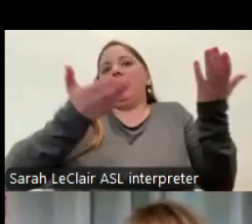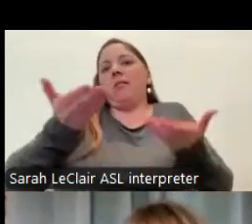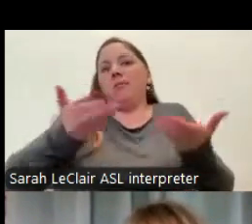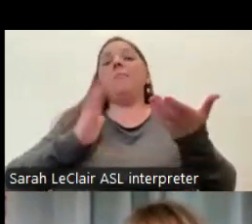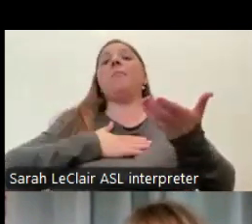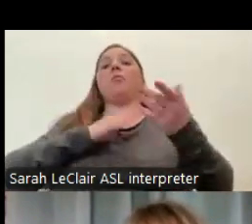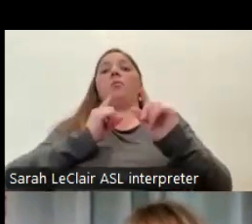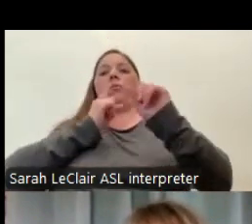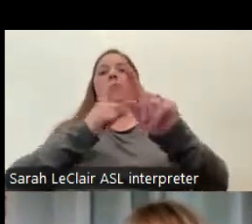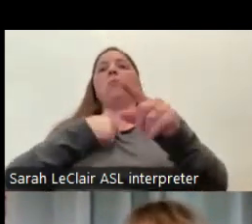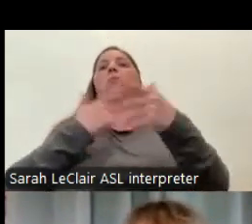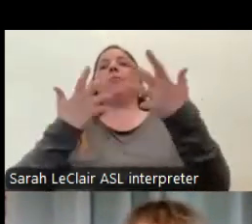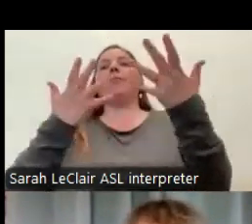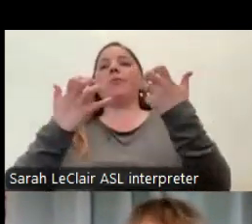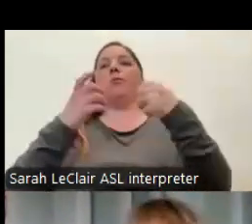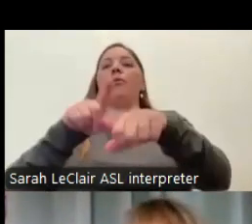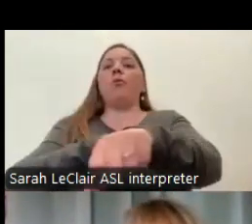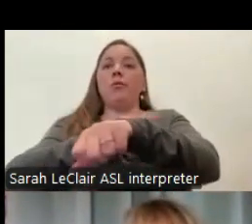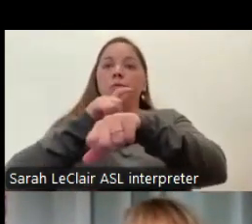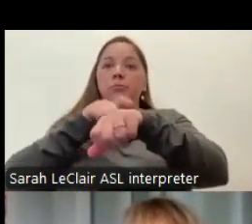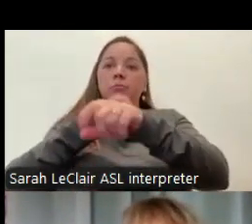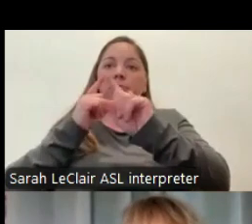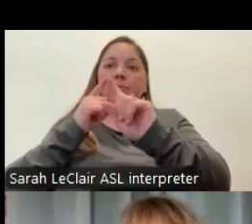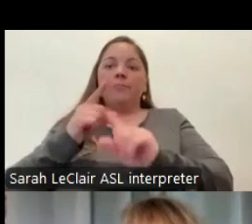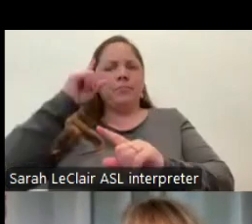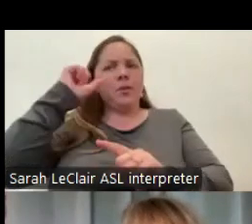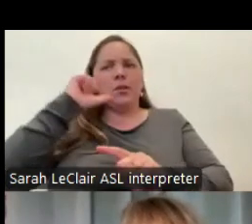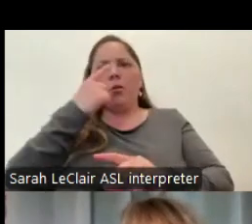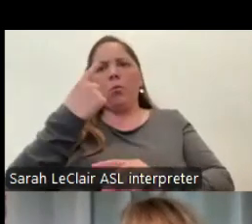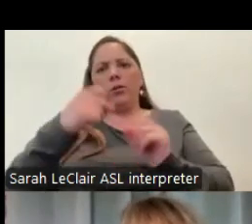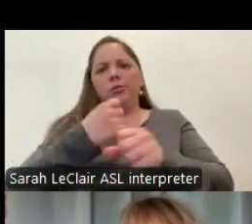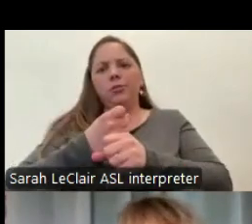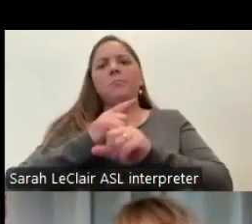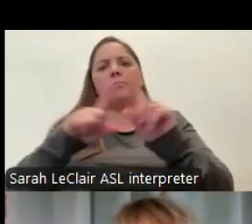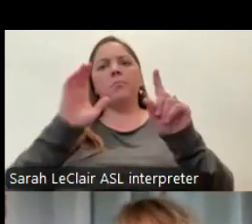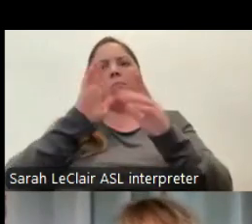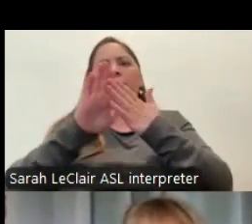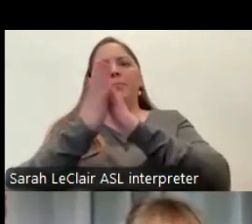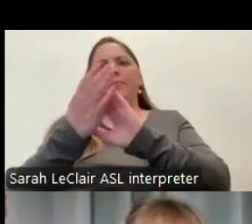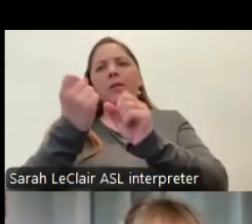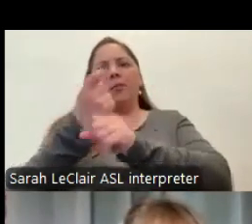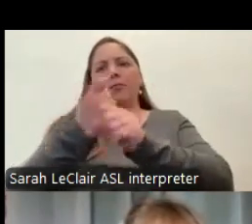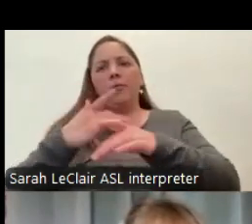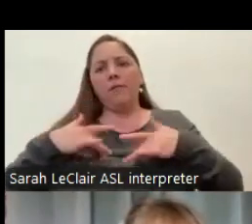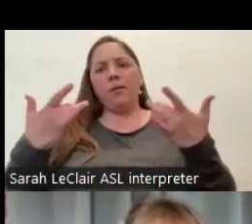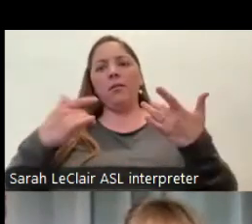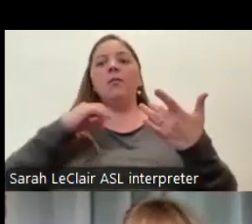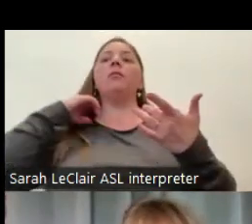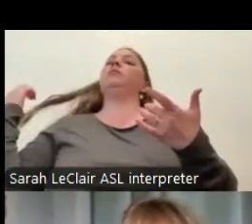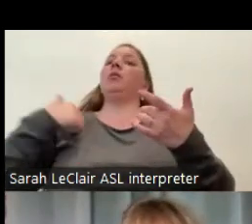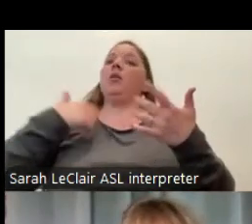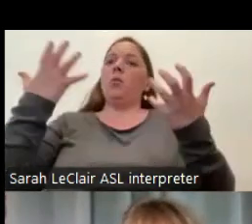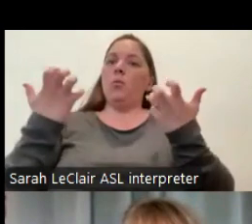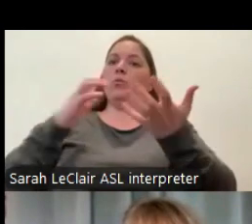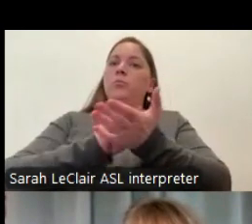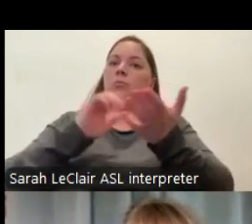I want to long-term, because this isn't going to be a one-year thing. This is going to become an annual event. My goal is to remove the liability label